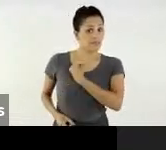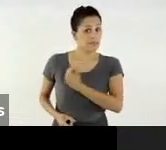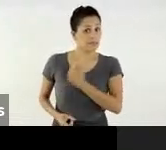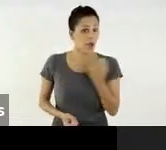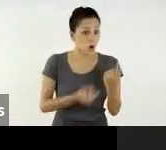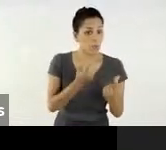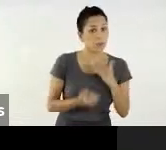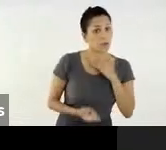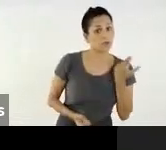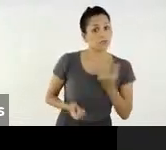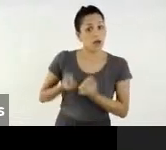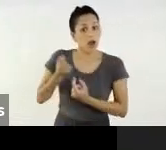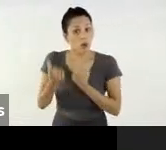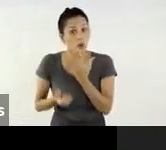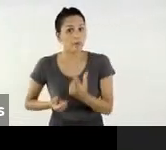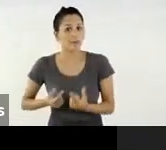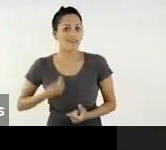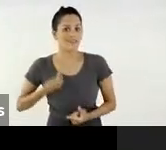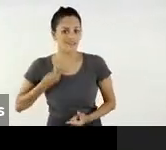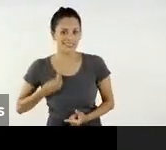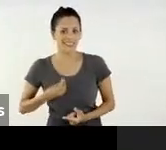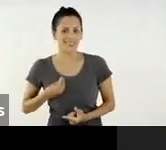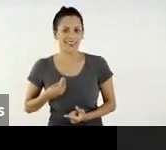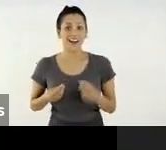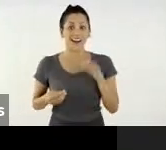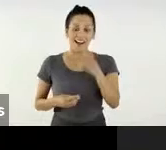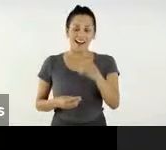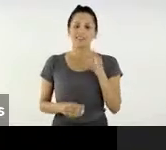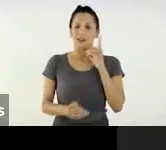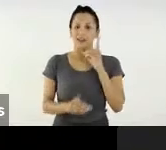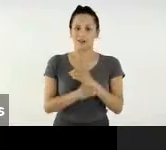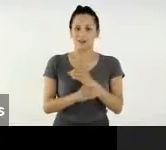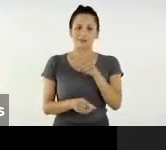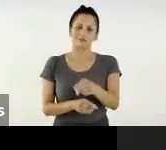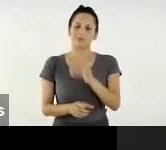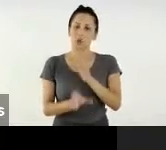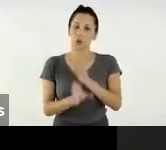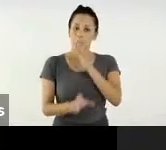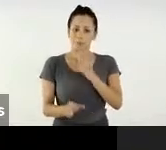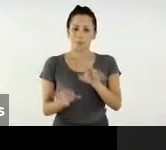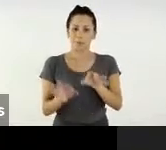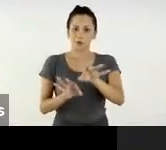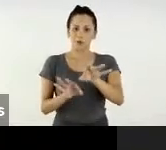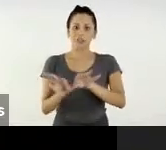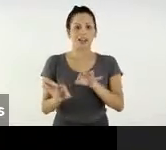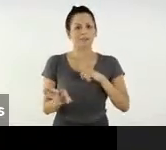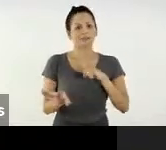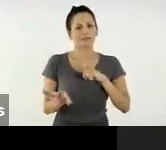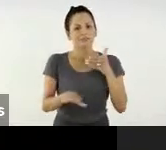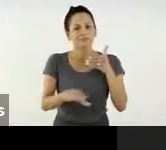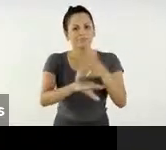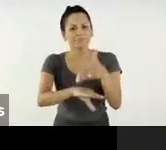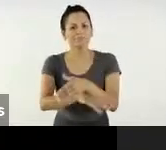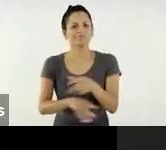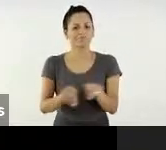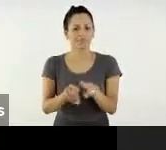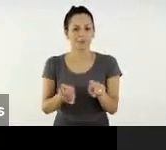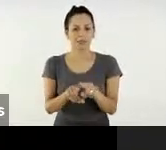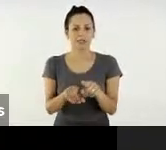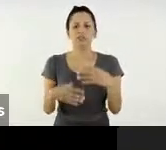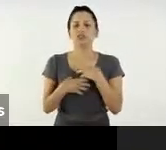different ways. Together, they offer a glimpse into something extraordinary, the drive